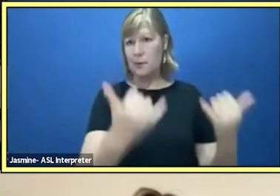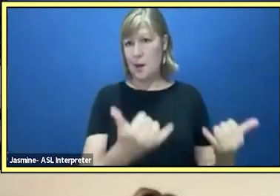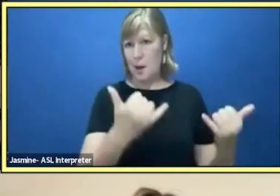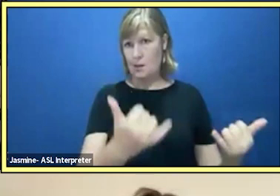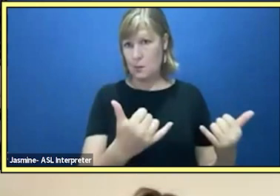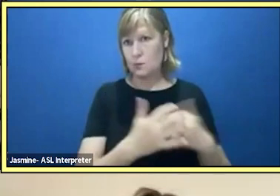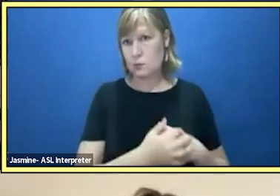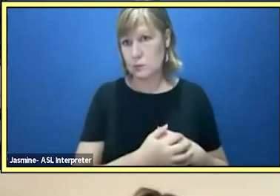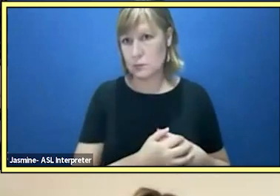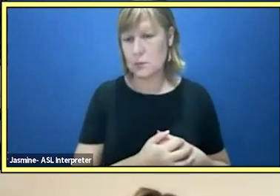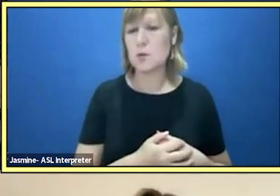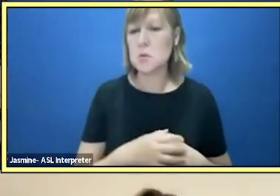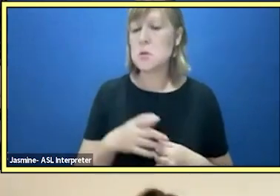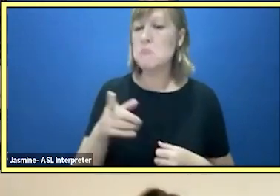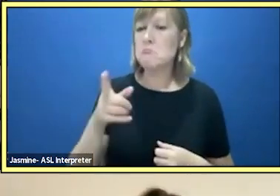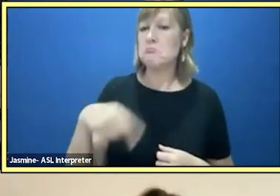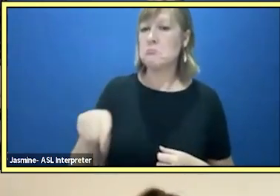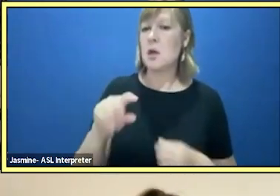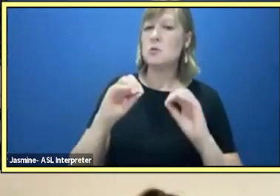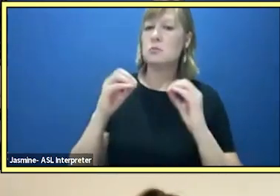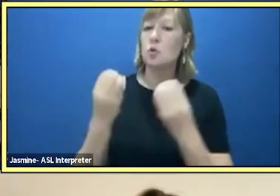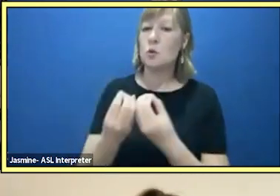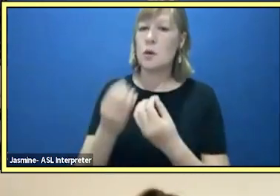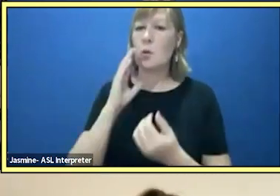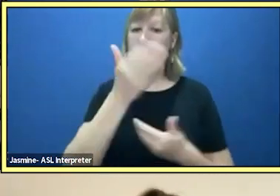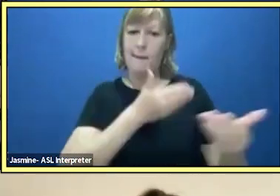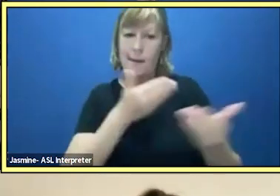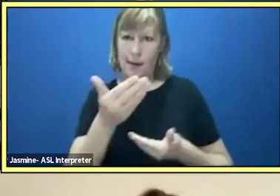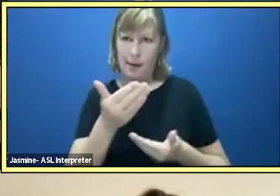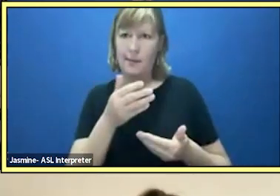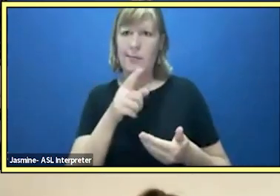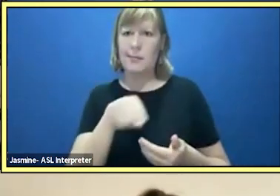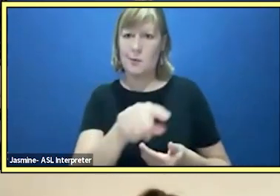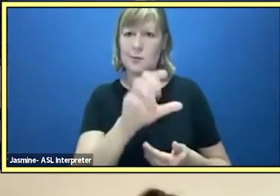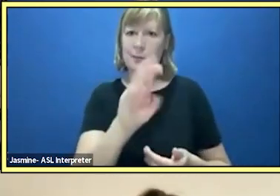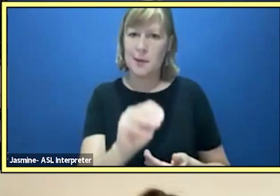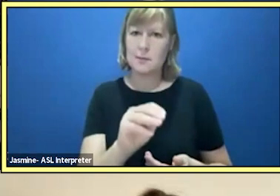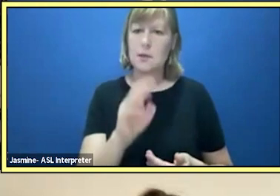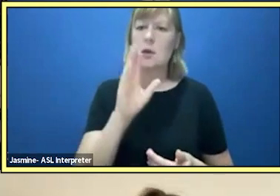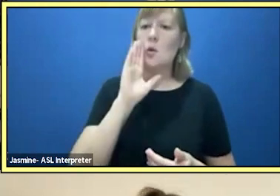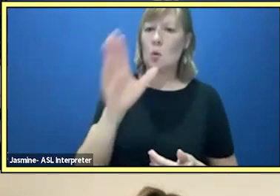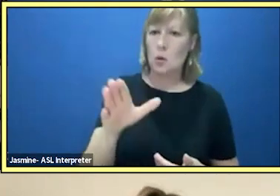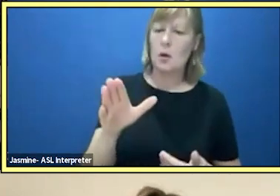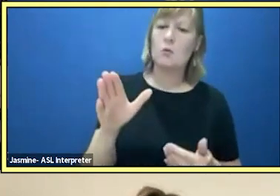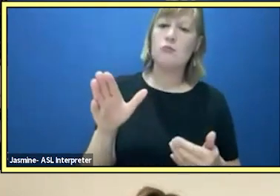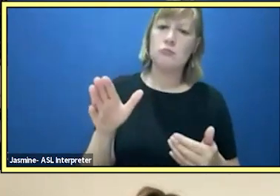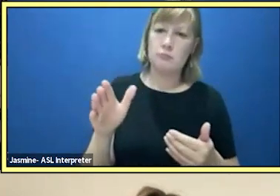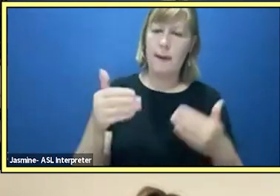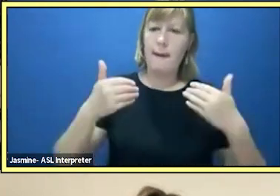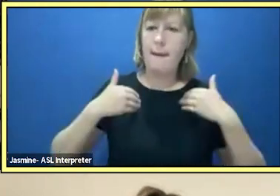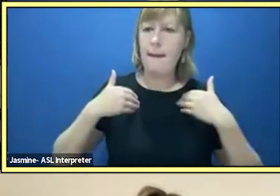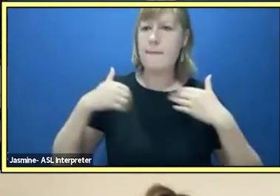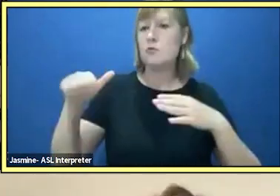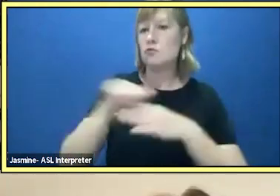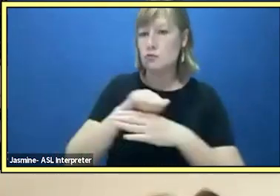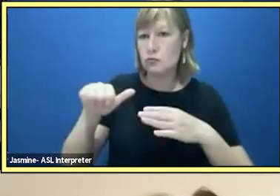They will hire those case managers, and there will be training requirements to make sure that they know and are able to do